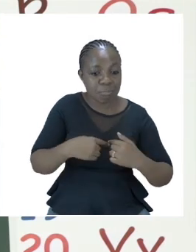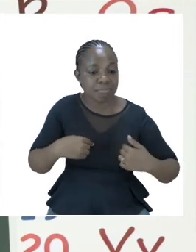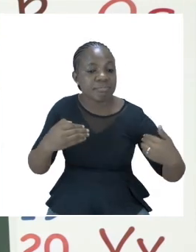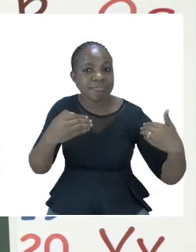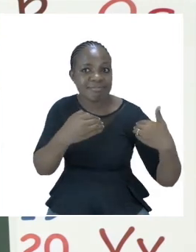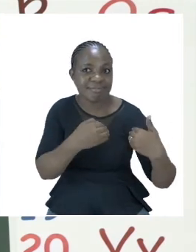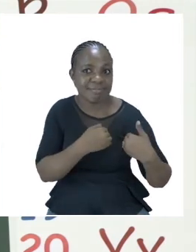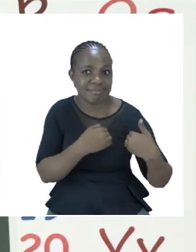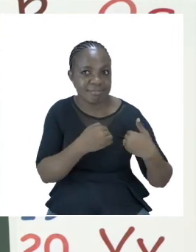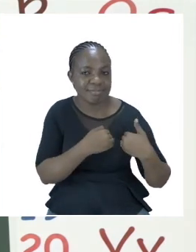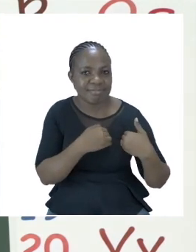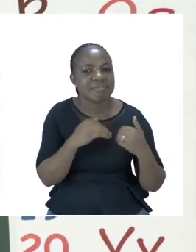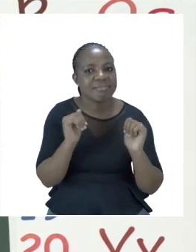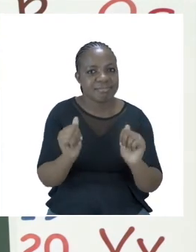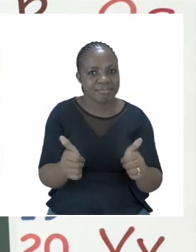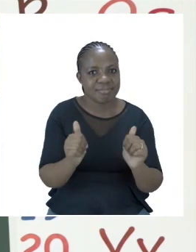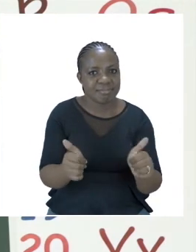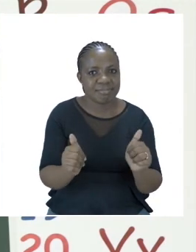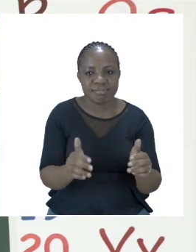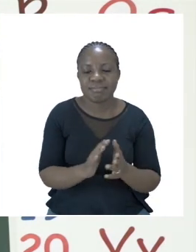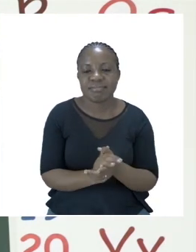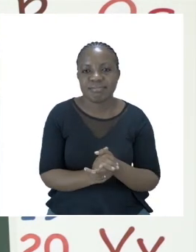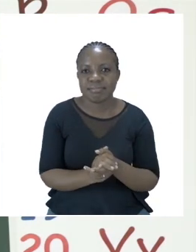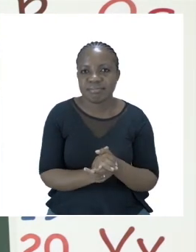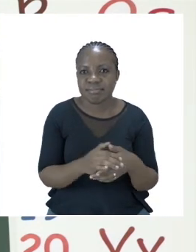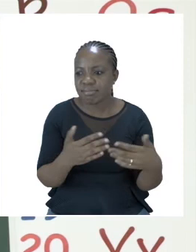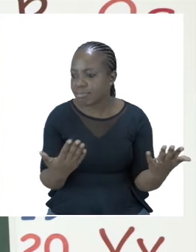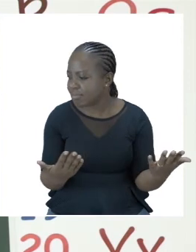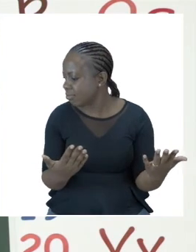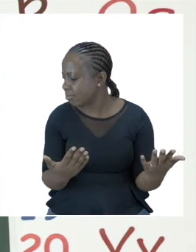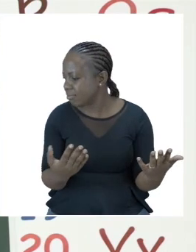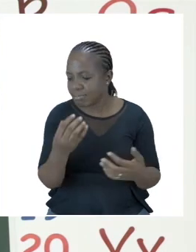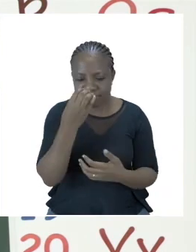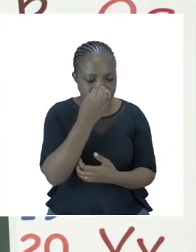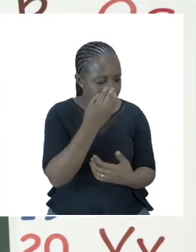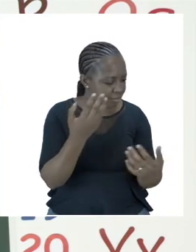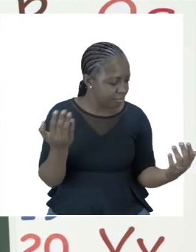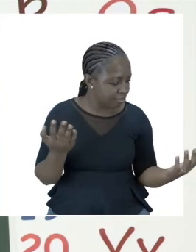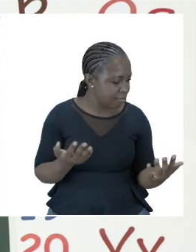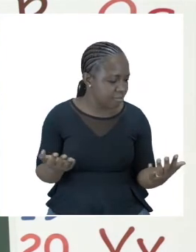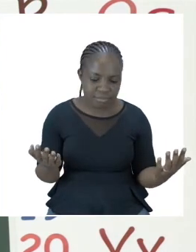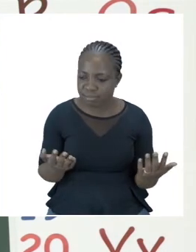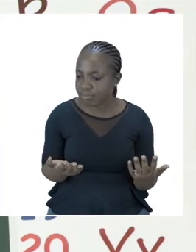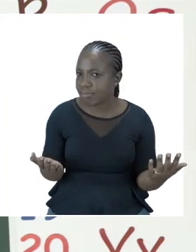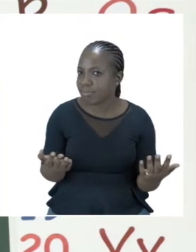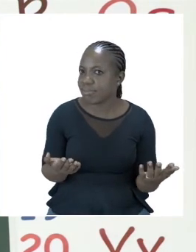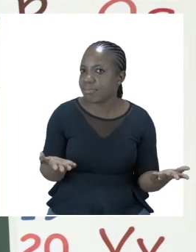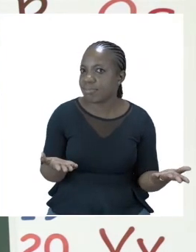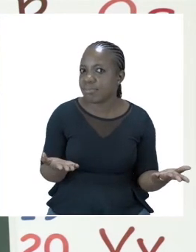Well done. Has anybody seen Zoshie today though? Where is he?